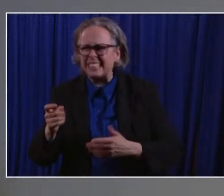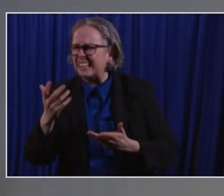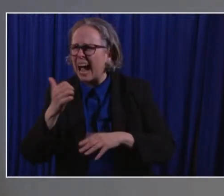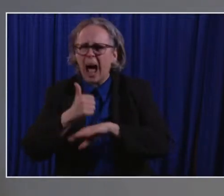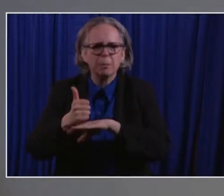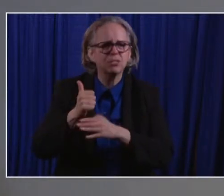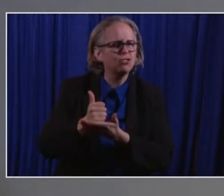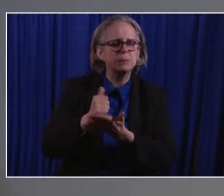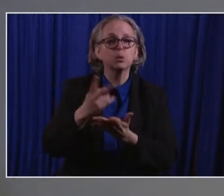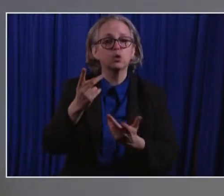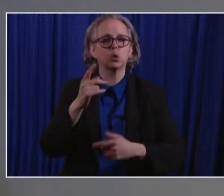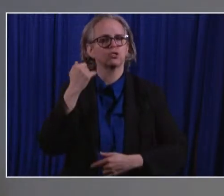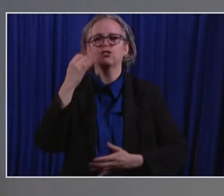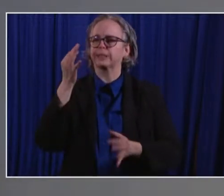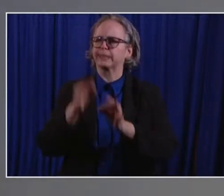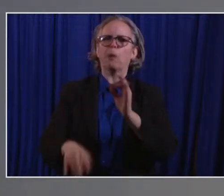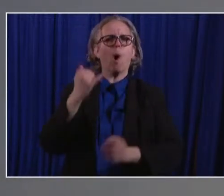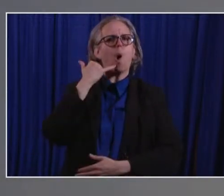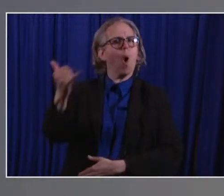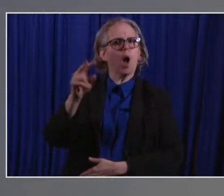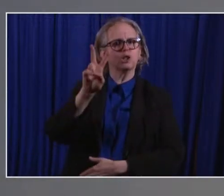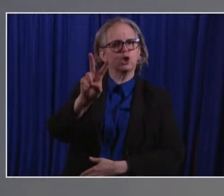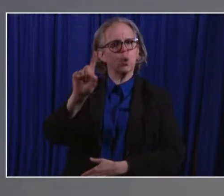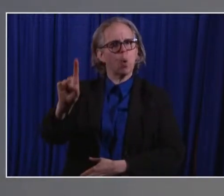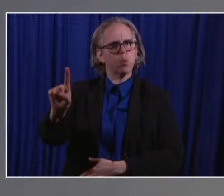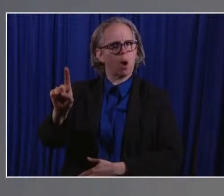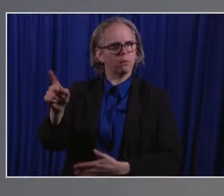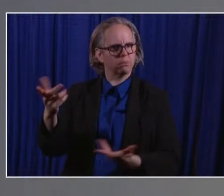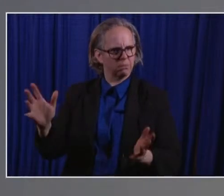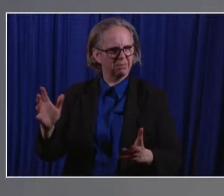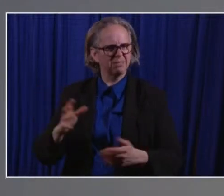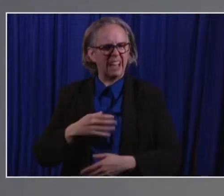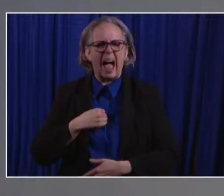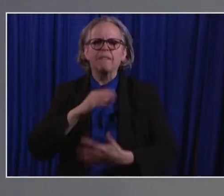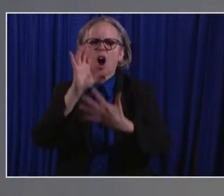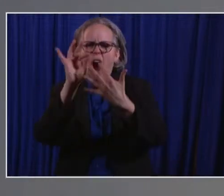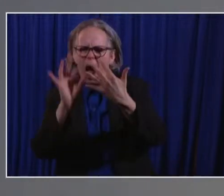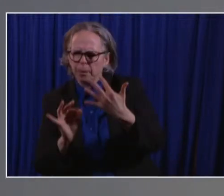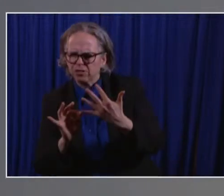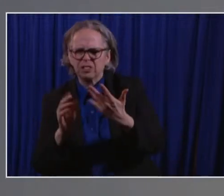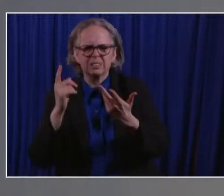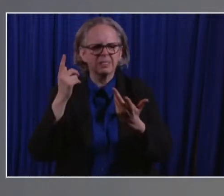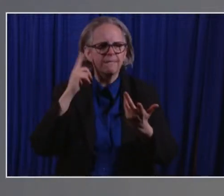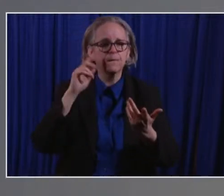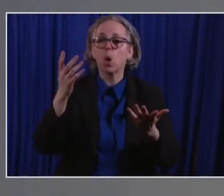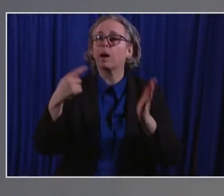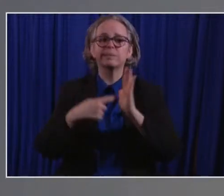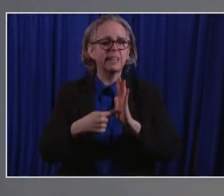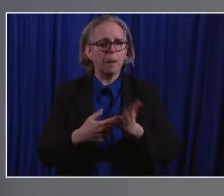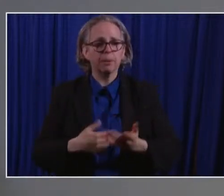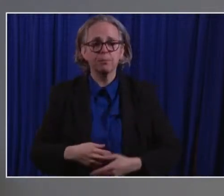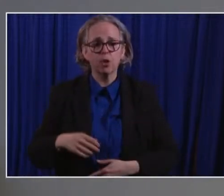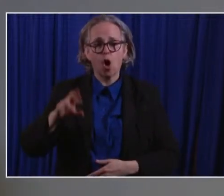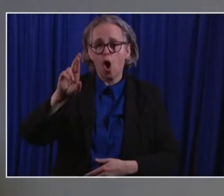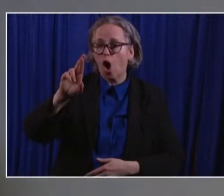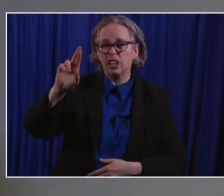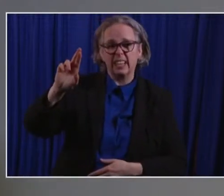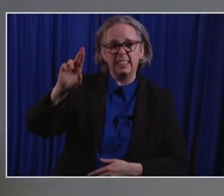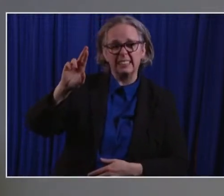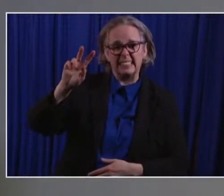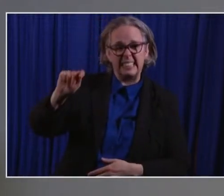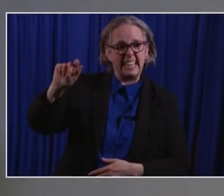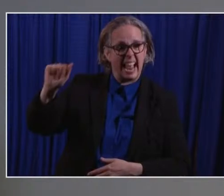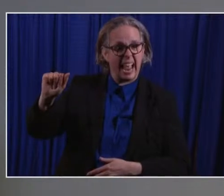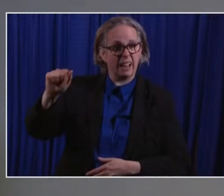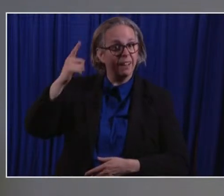for transportation assistance, with options including free RTA passes, rideshare services, and rides through Senior